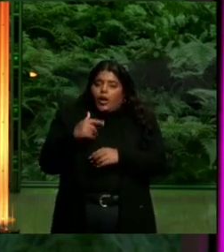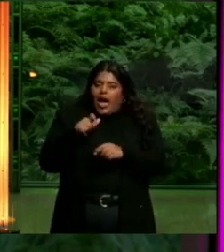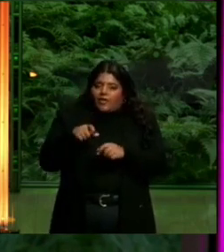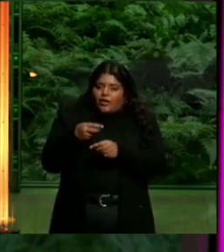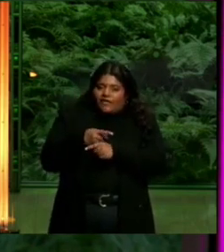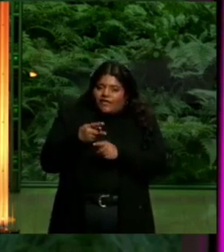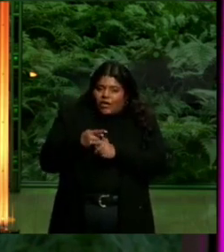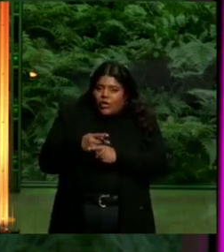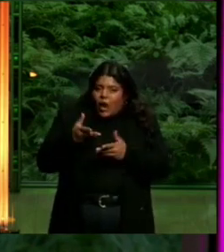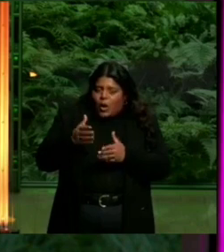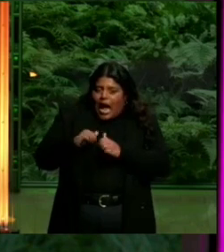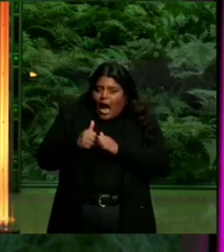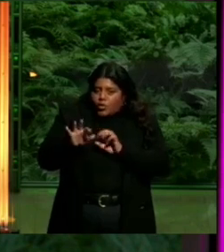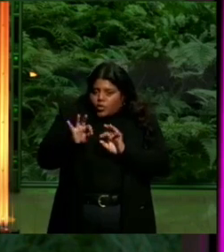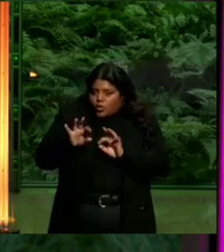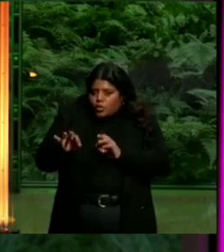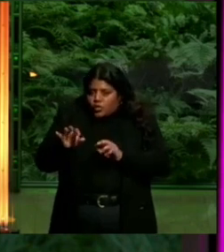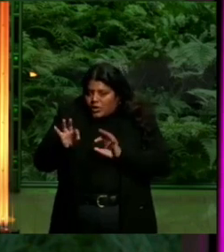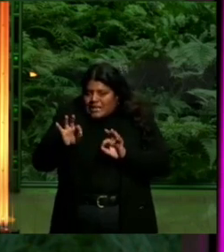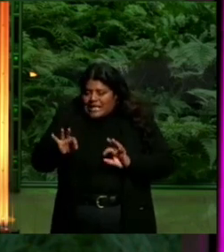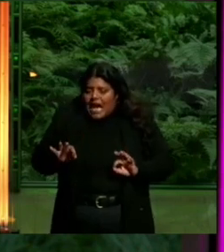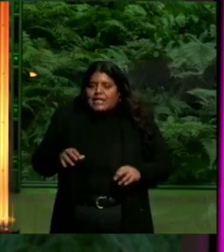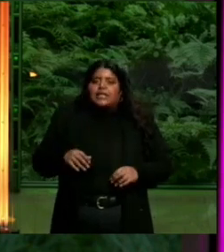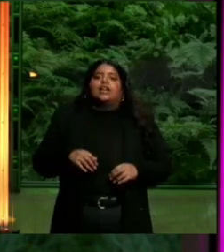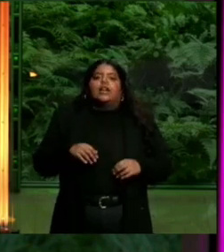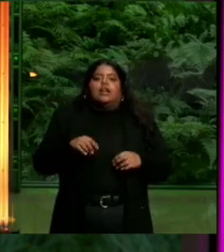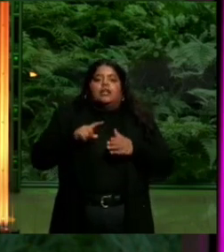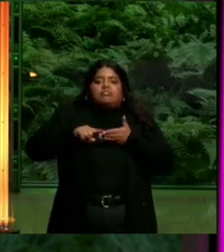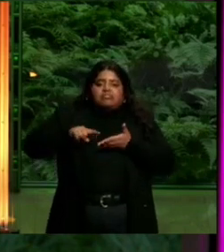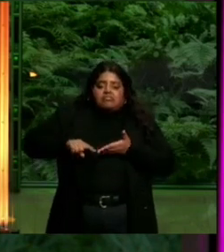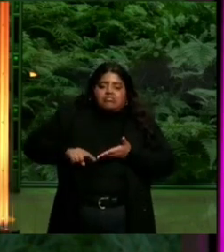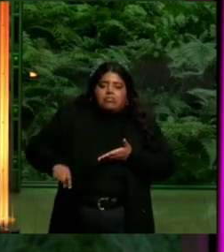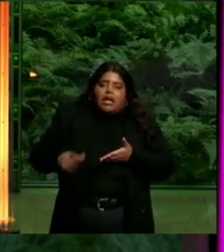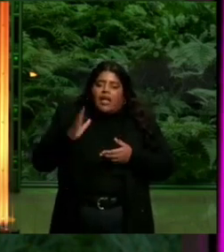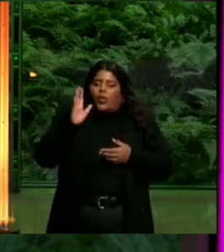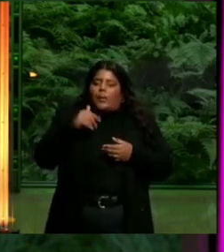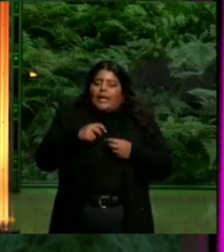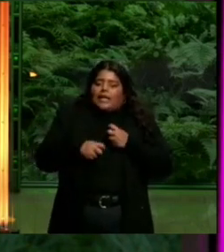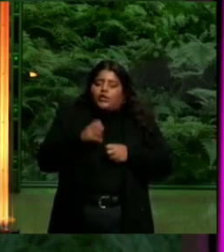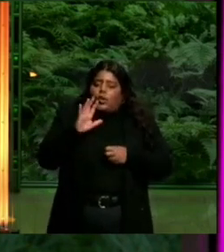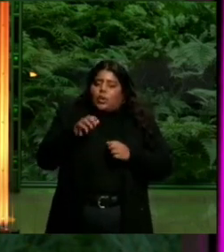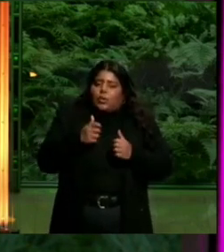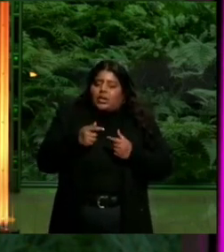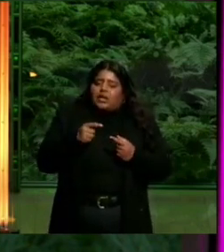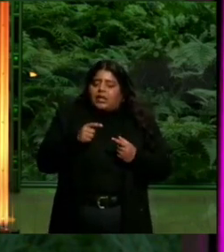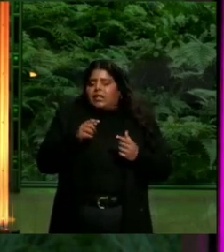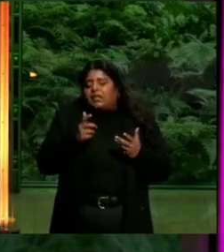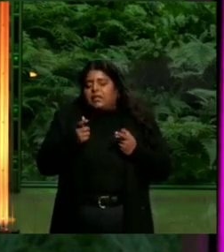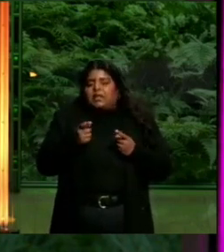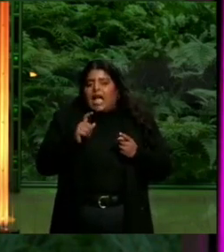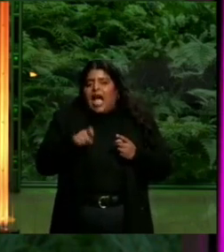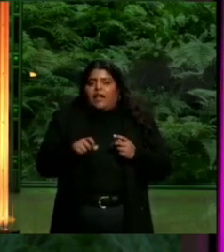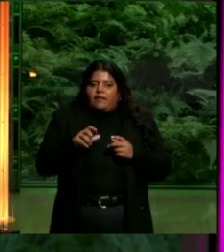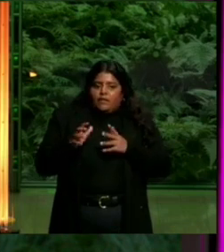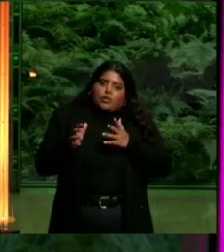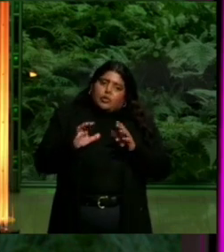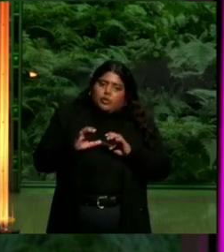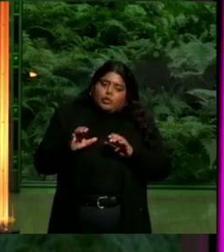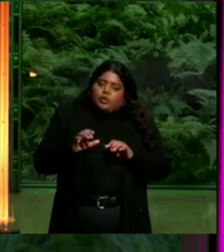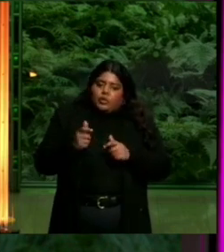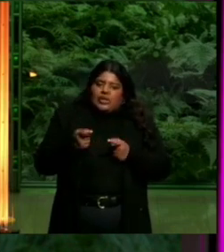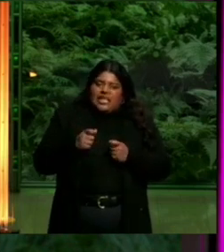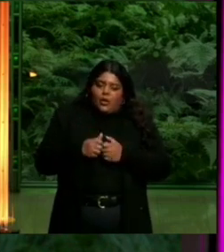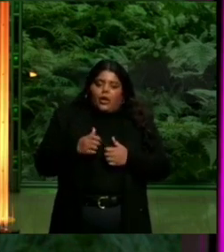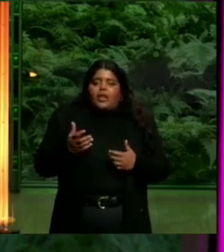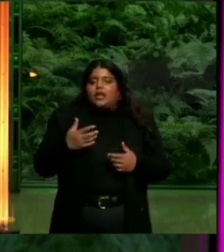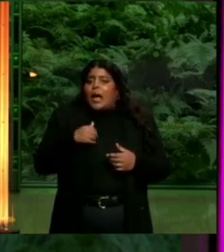detect. And there's already some technology that exists here, but I think this is going to be an issue that we're going to have to deal with. And I must say, I'm no expert in